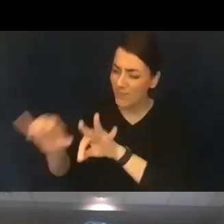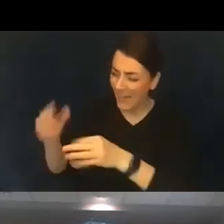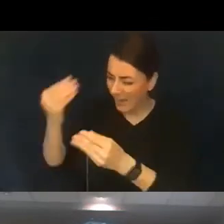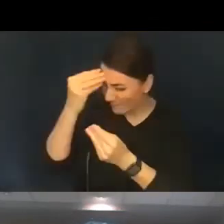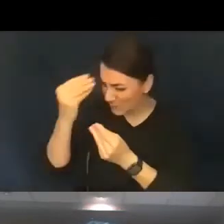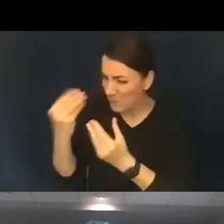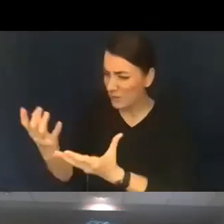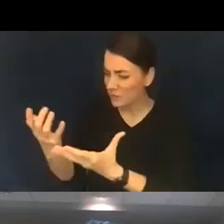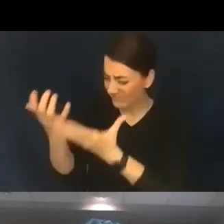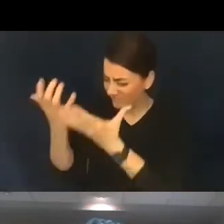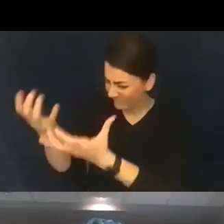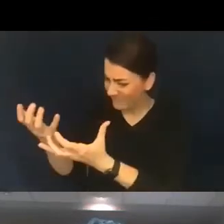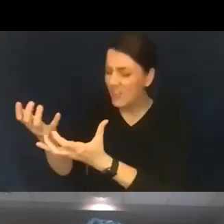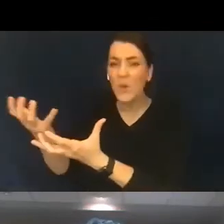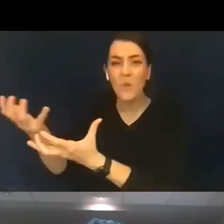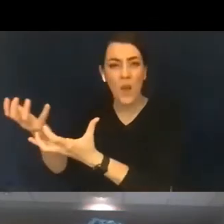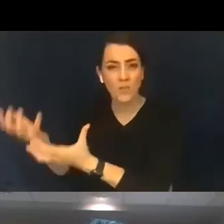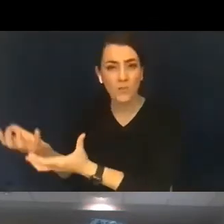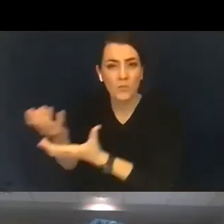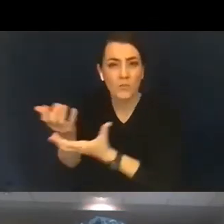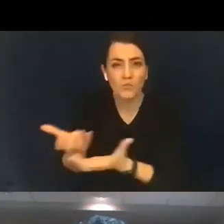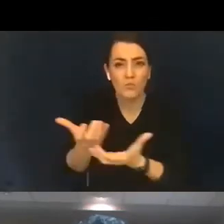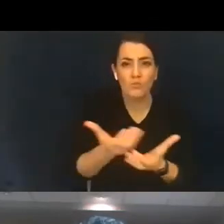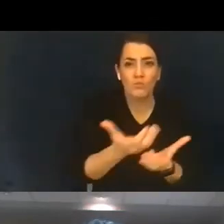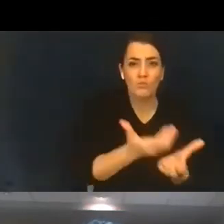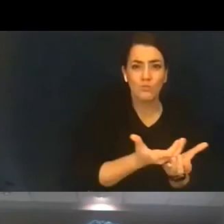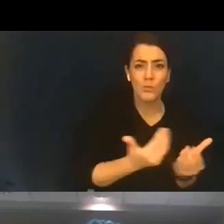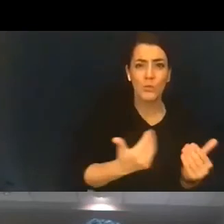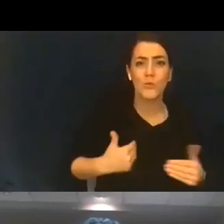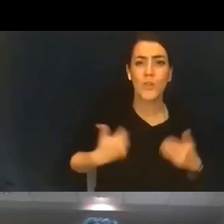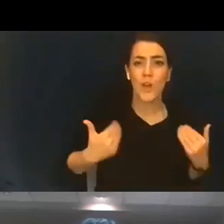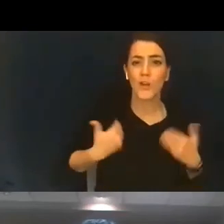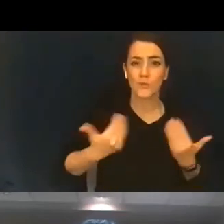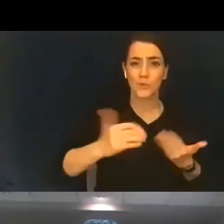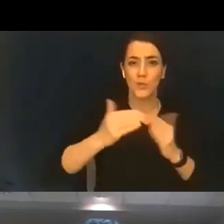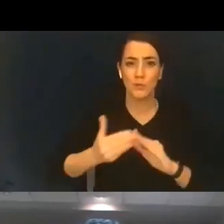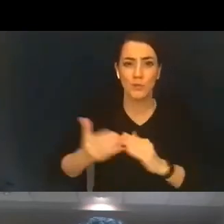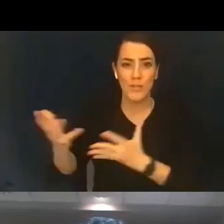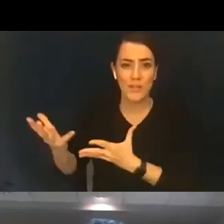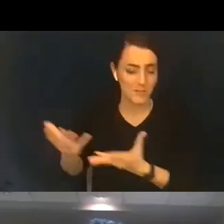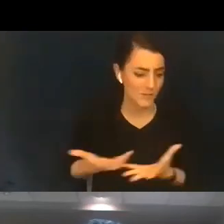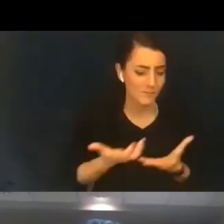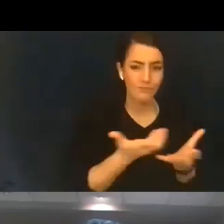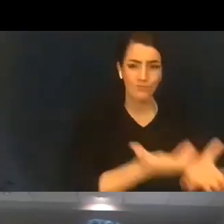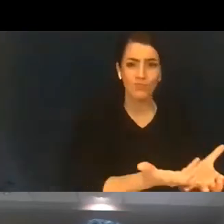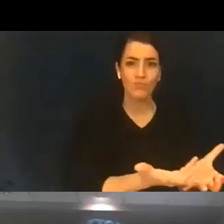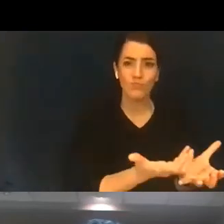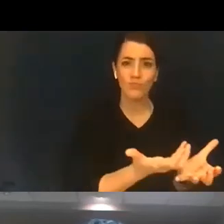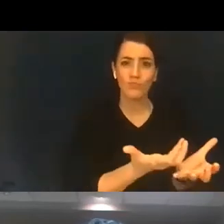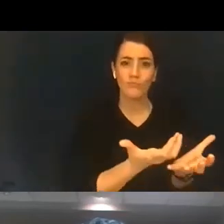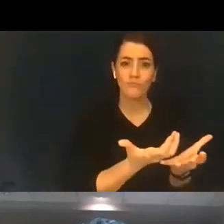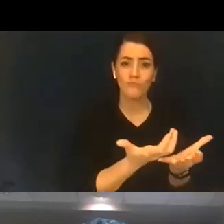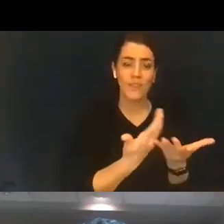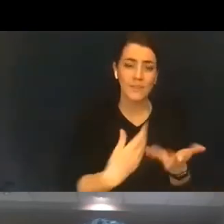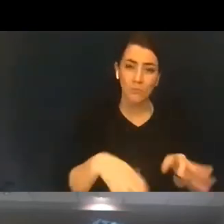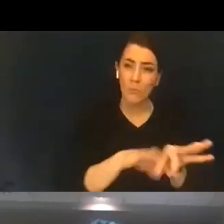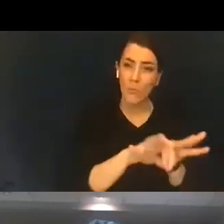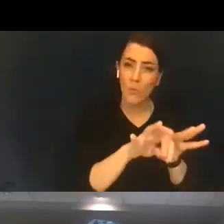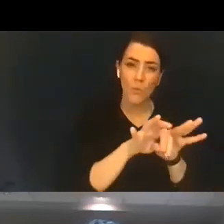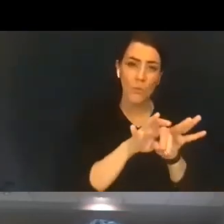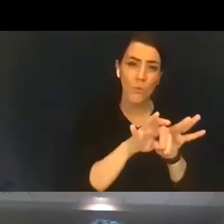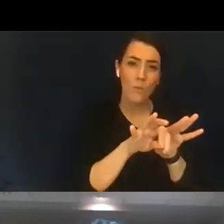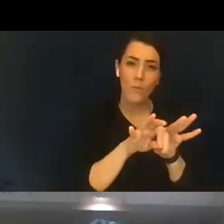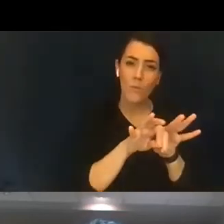feel that it's worth embracing, it's worth valuing, because it's part of their identity.